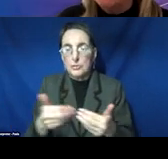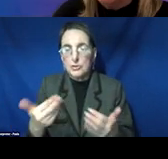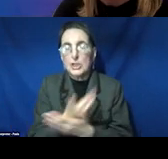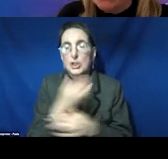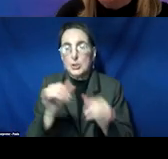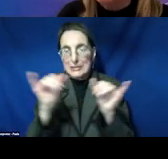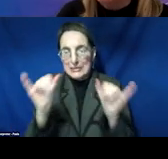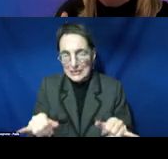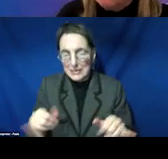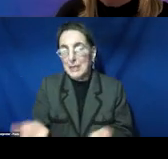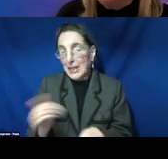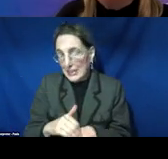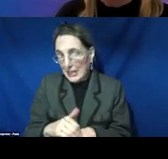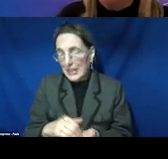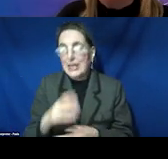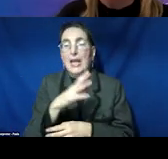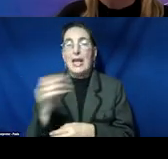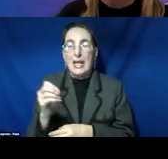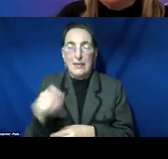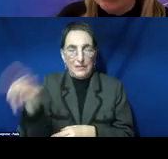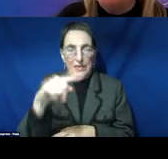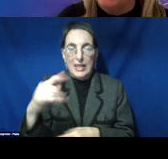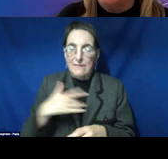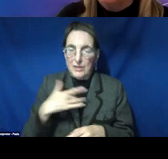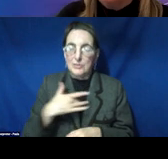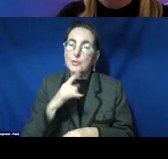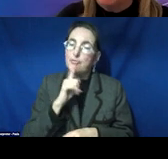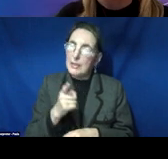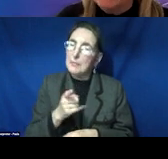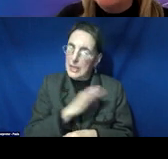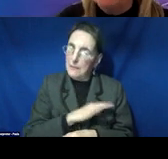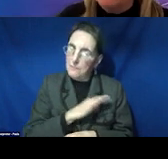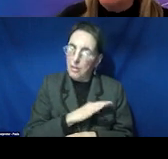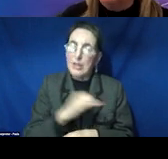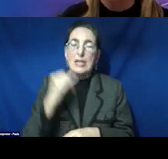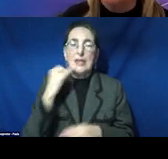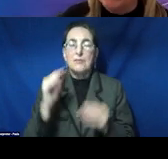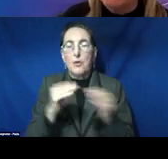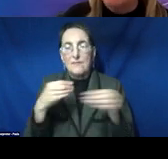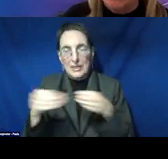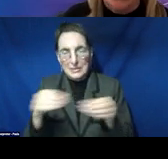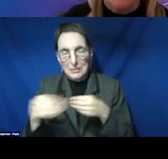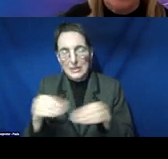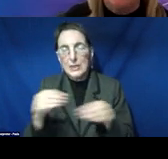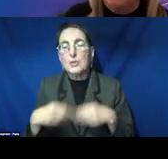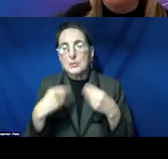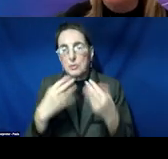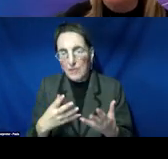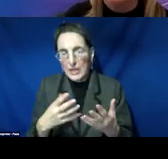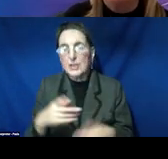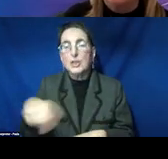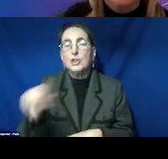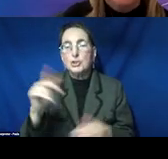system again, and that they felt it would be helpful if more flexibility was provided to